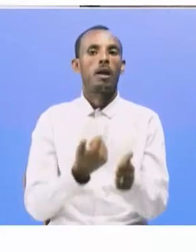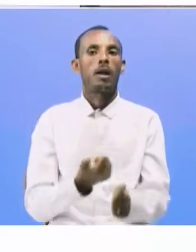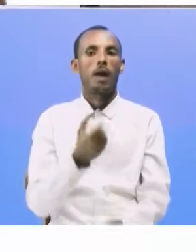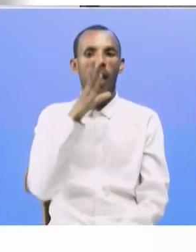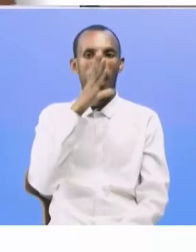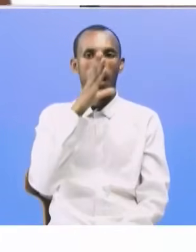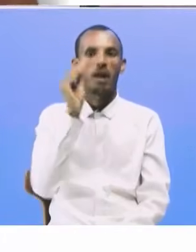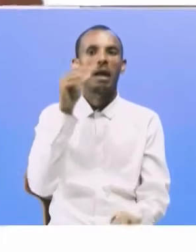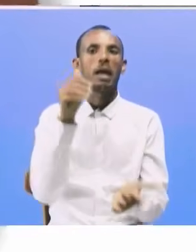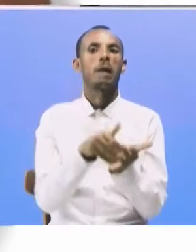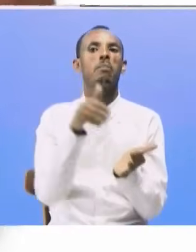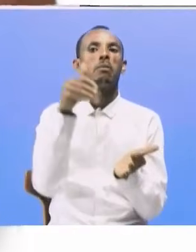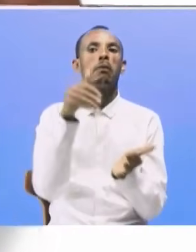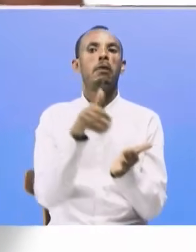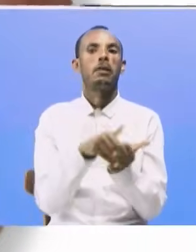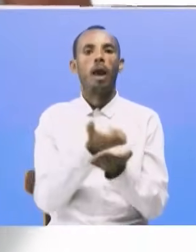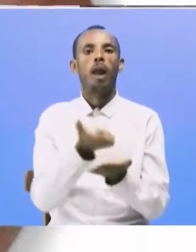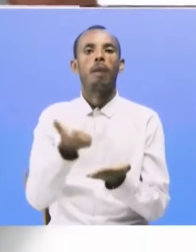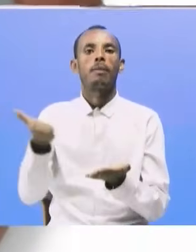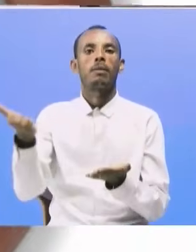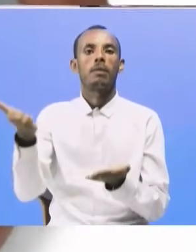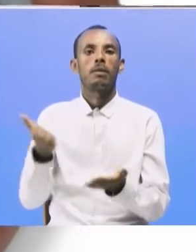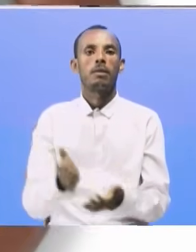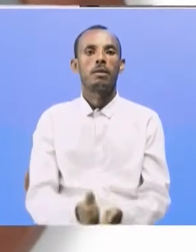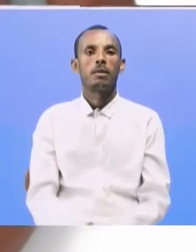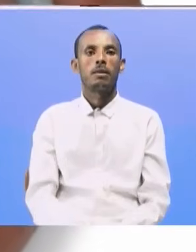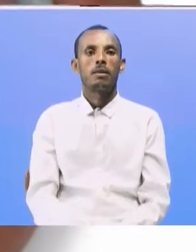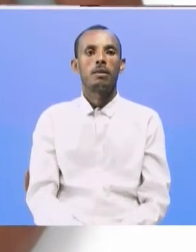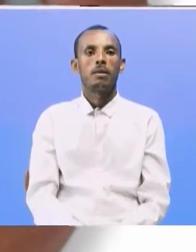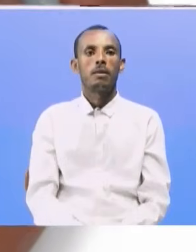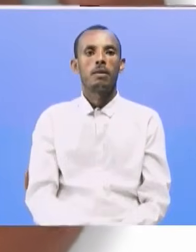And repetition of the elements.